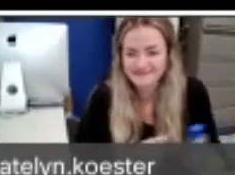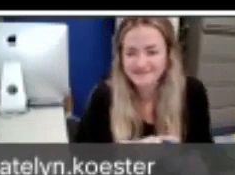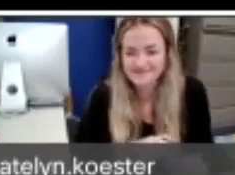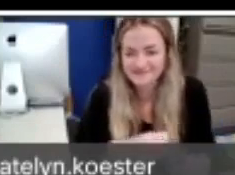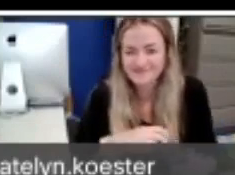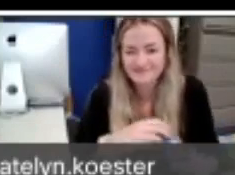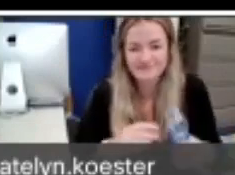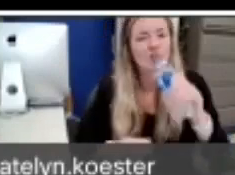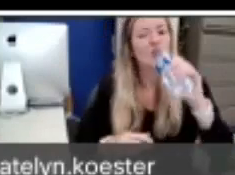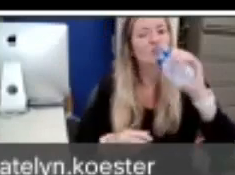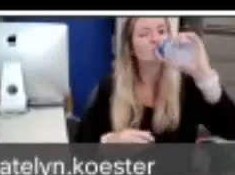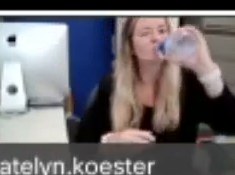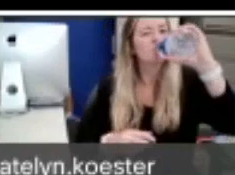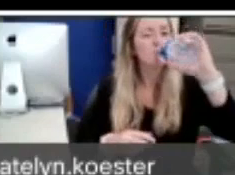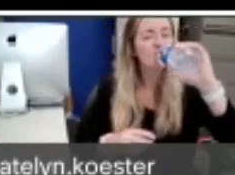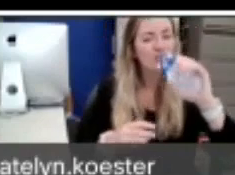cell phones, iPads.